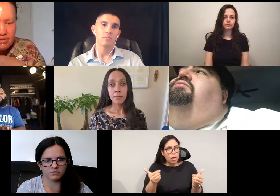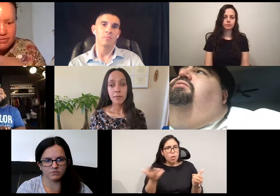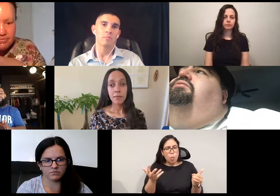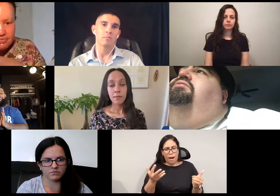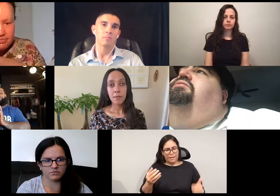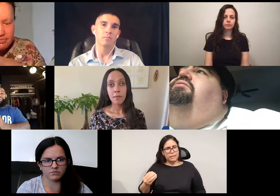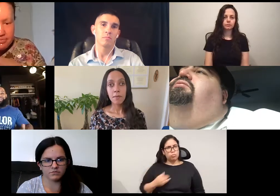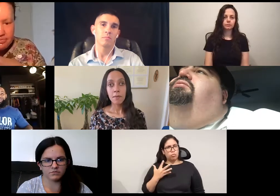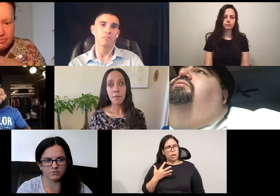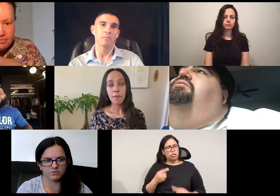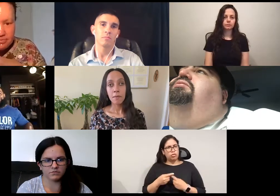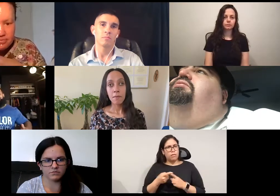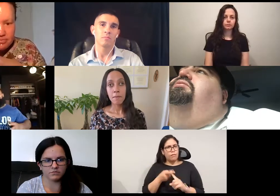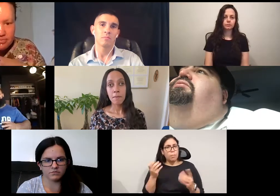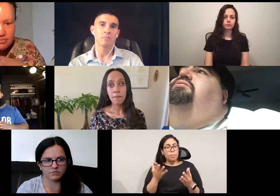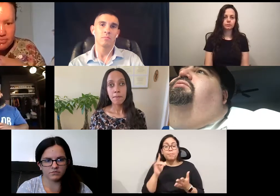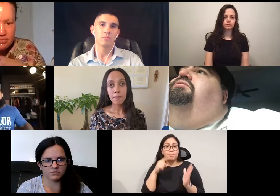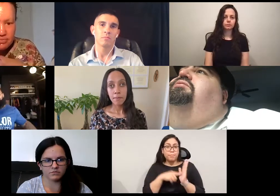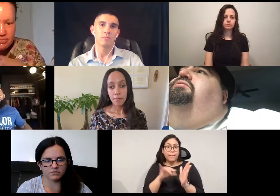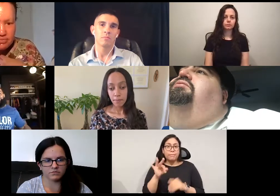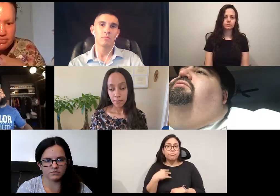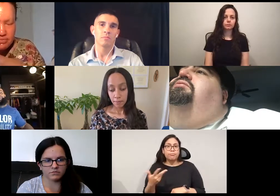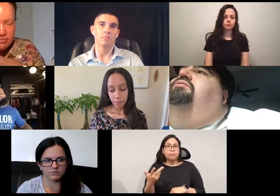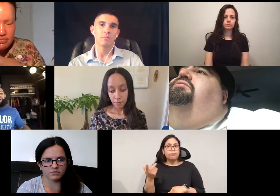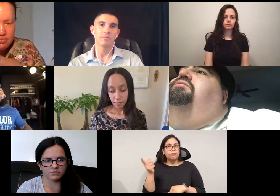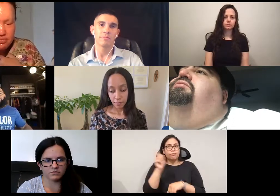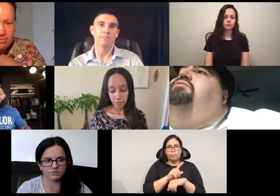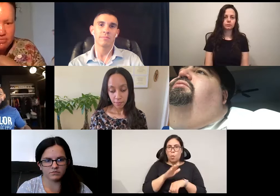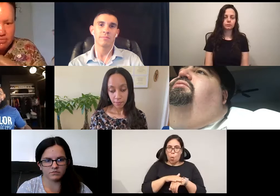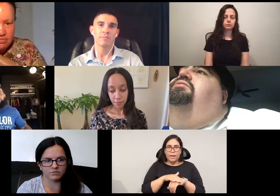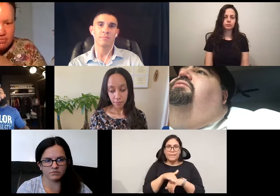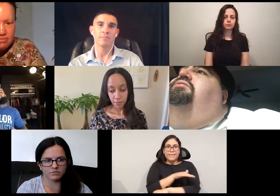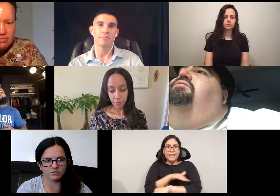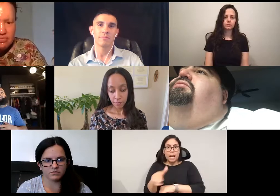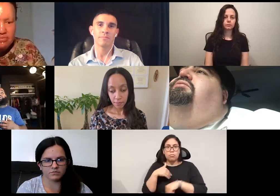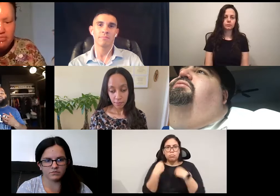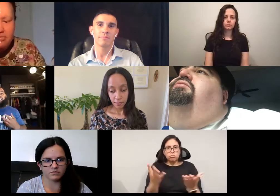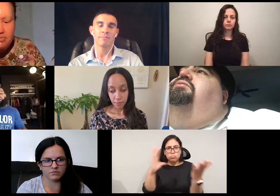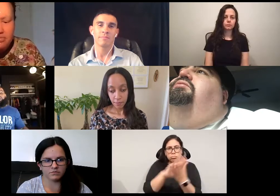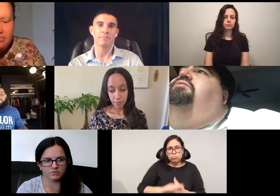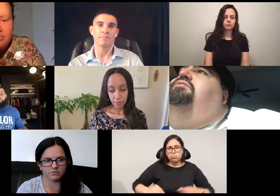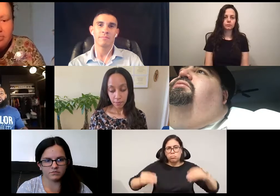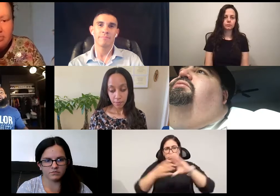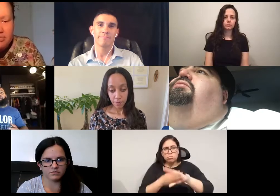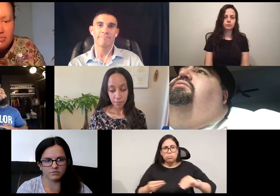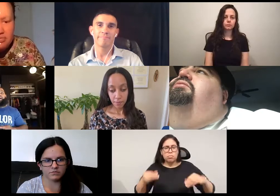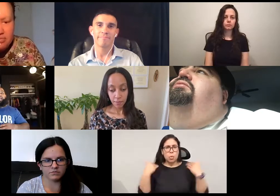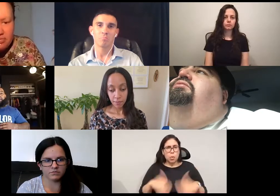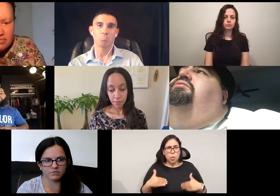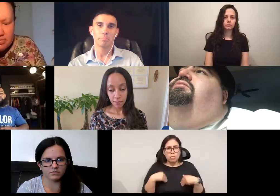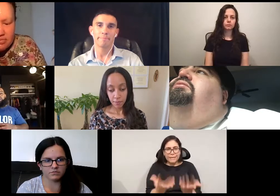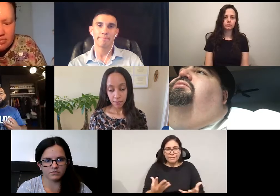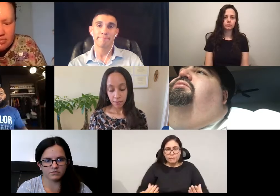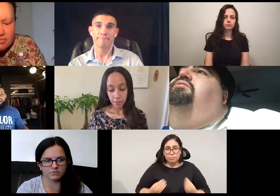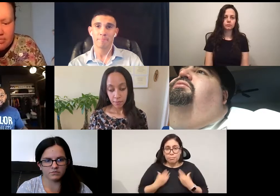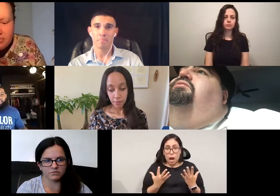is, right? Like now, if I get on stage and I go deliver a powerful message, well, I'm going to go inspire, right? Like,